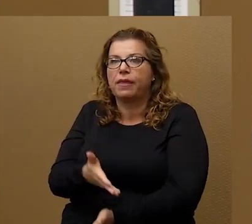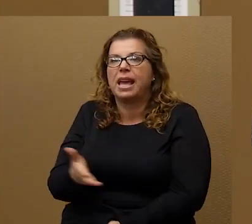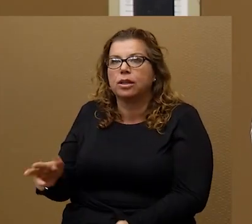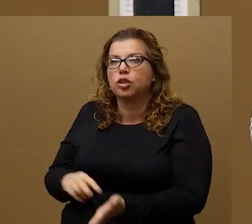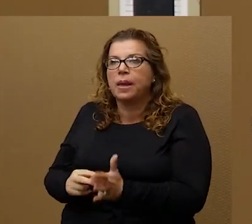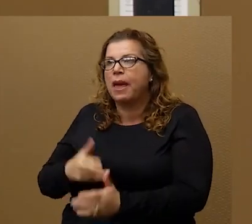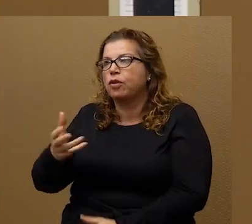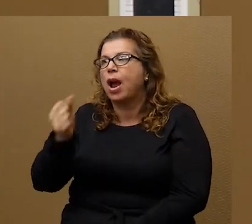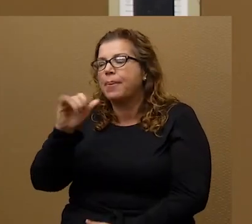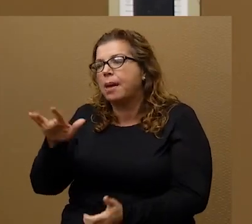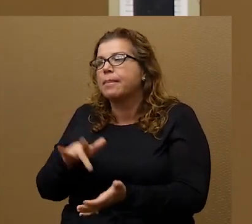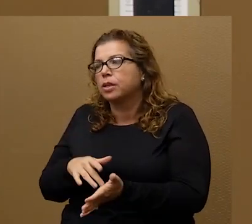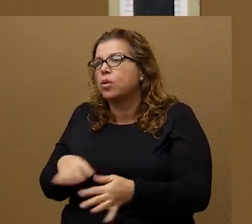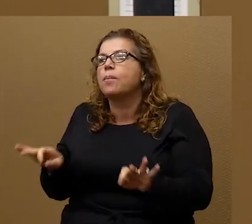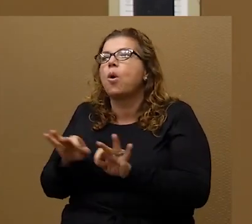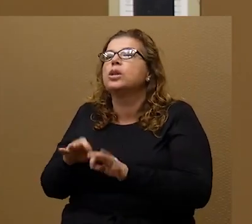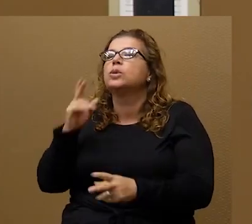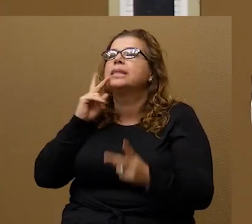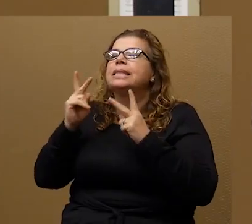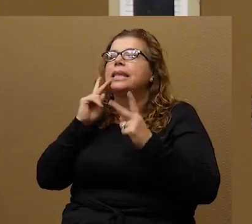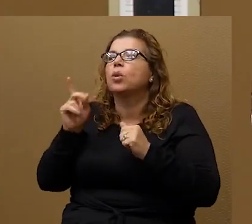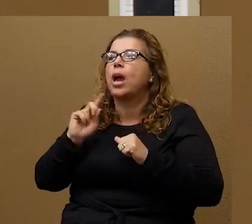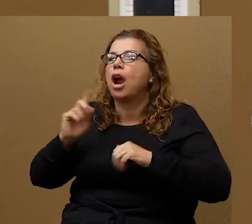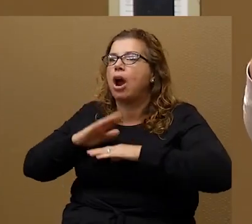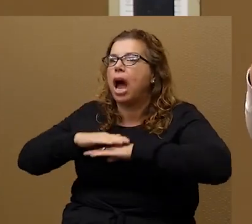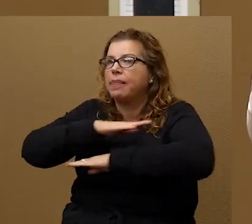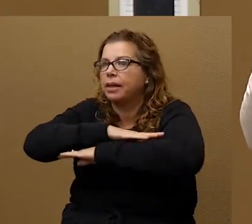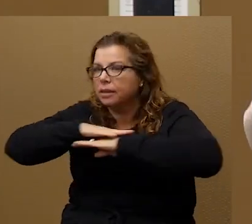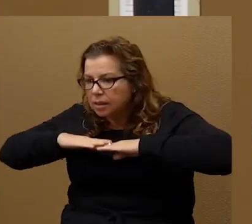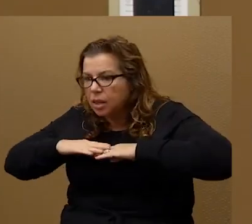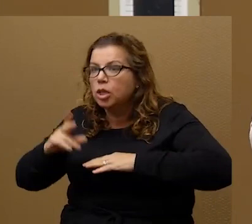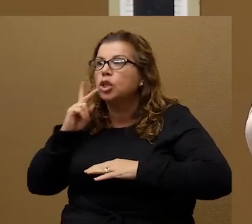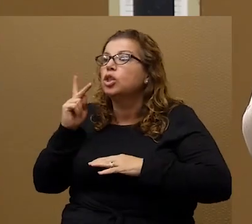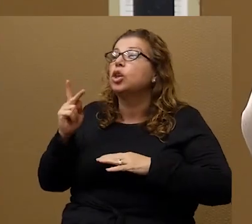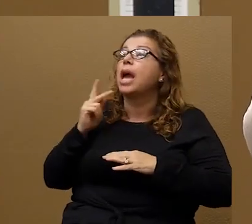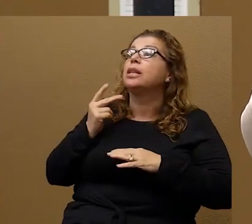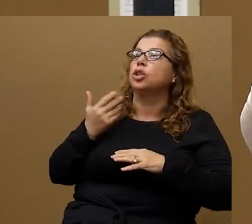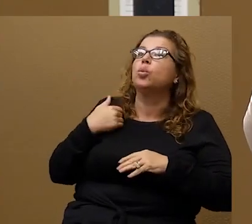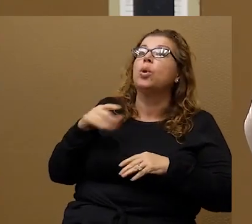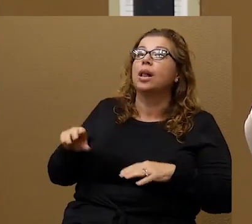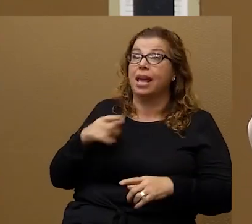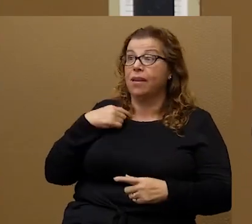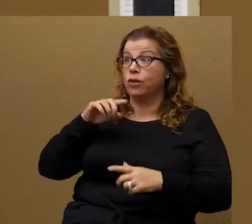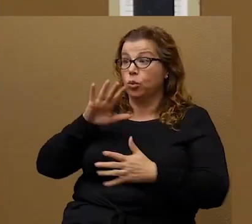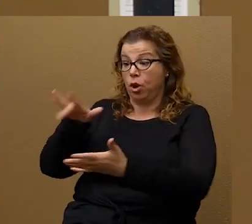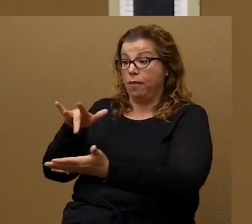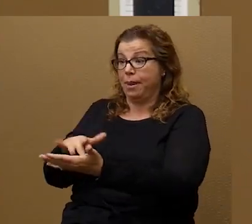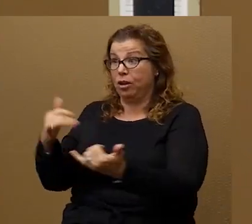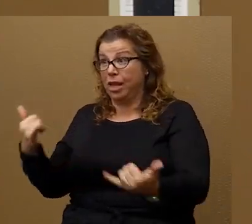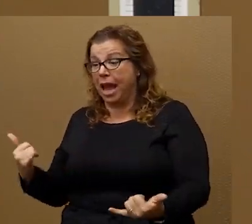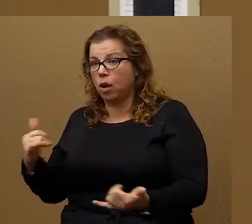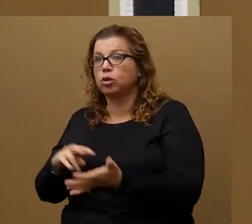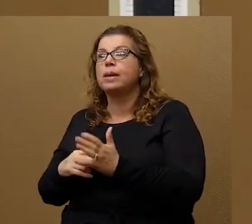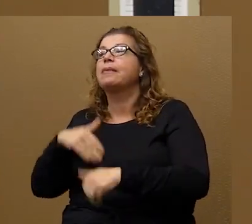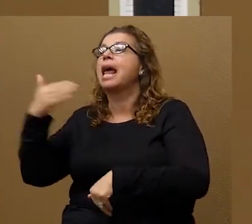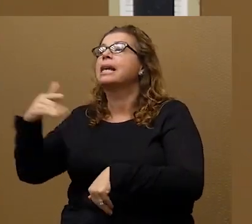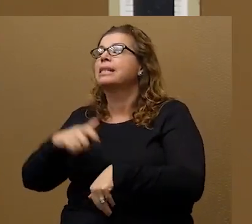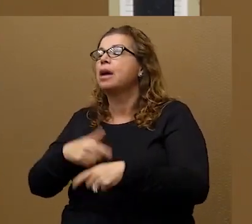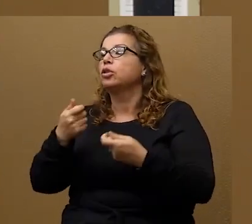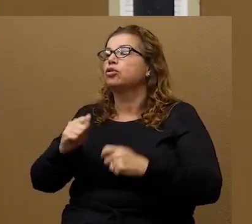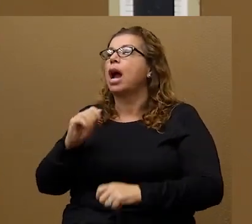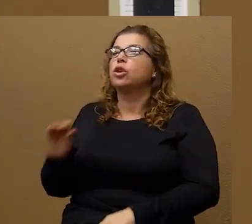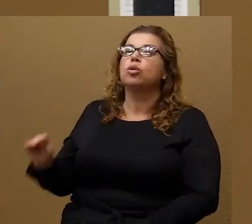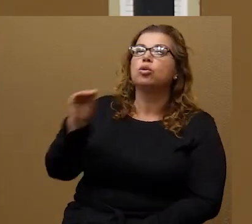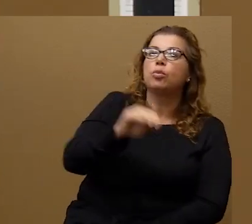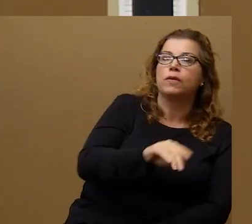them. And then you do that multiple times to see if it's the same number one. And then you go from